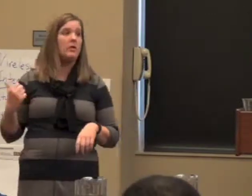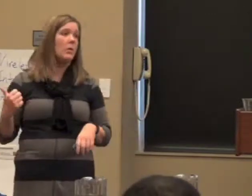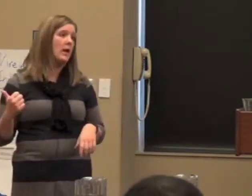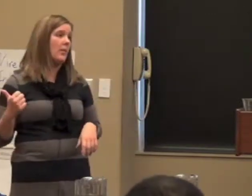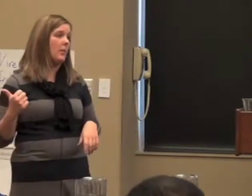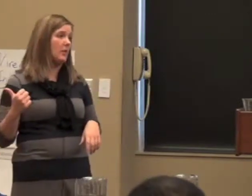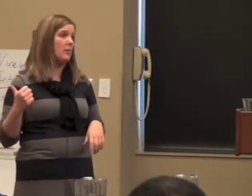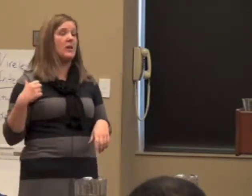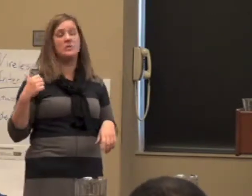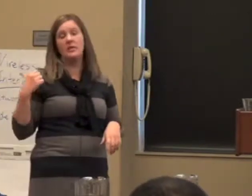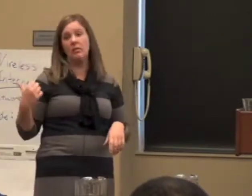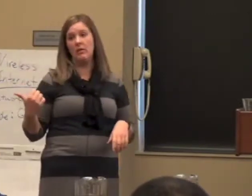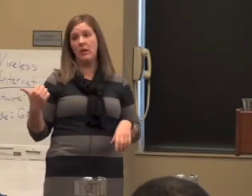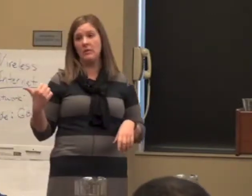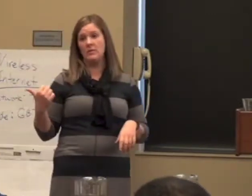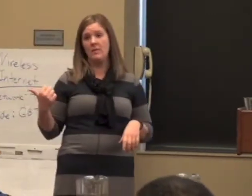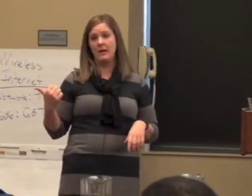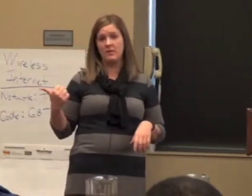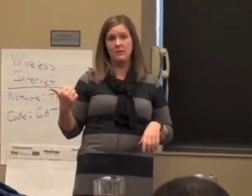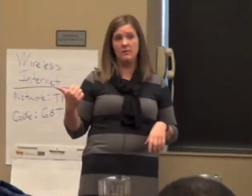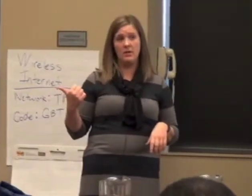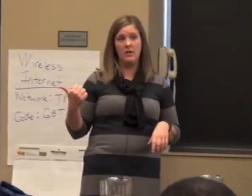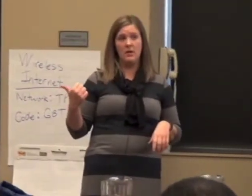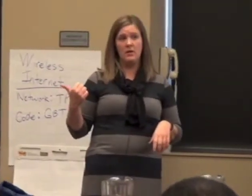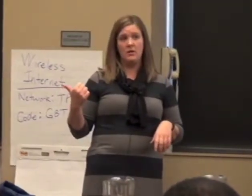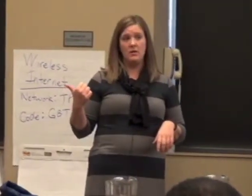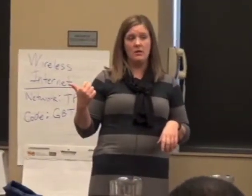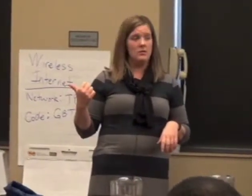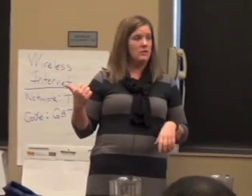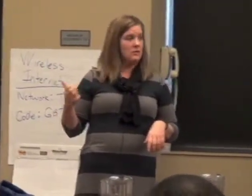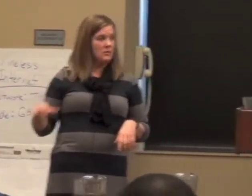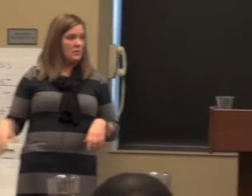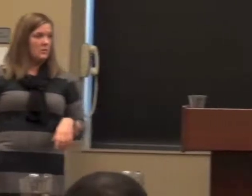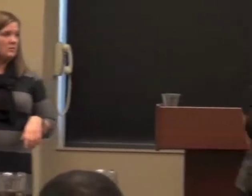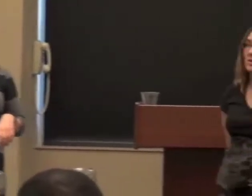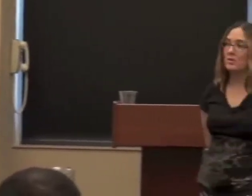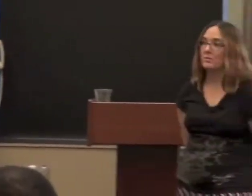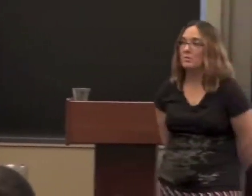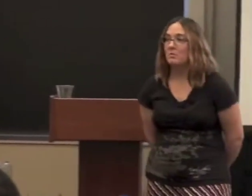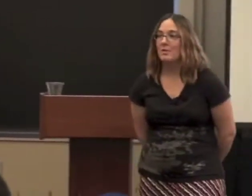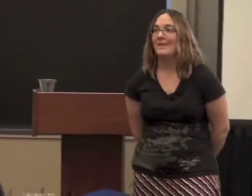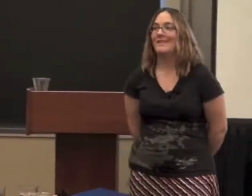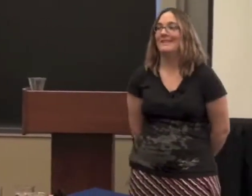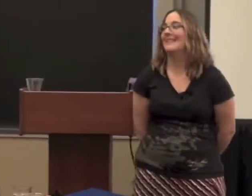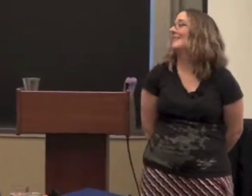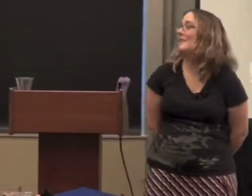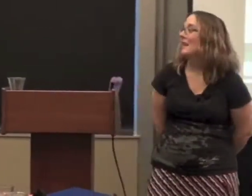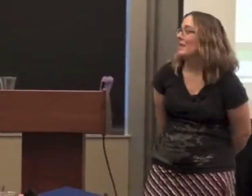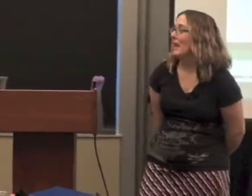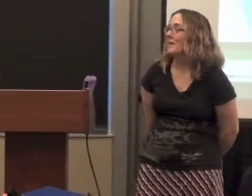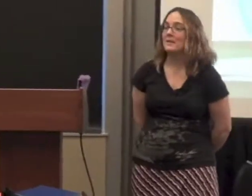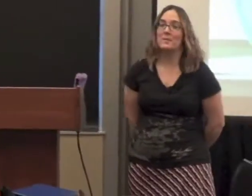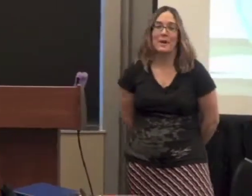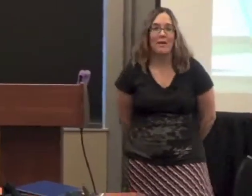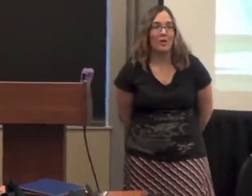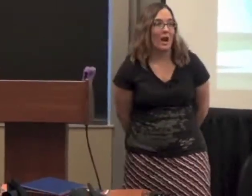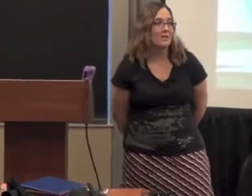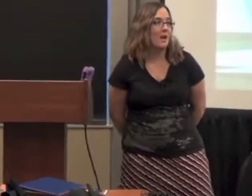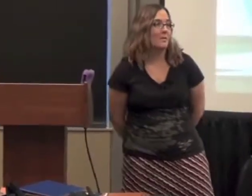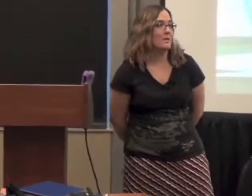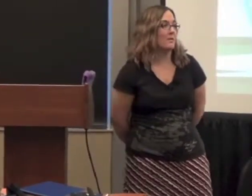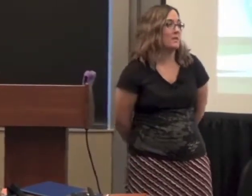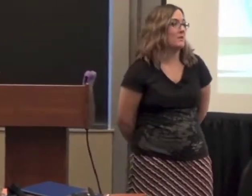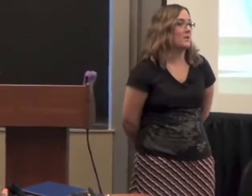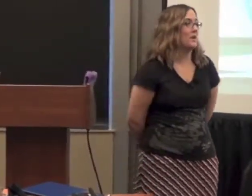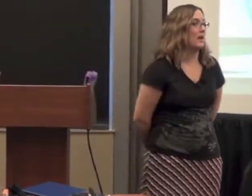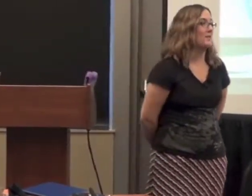that we throw it out the window because we didn't think it was effective. And that whole number 72, That means whenever I